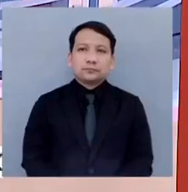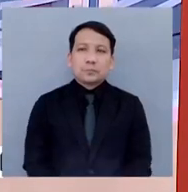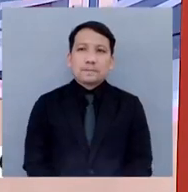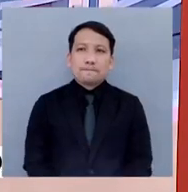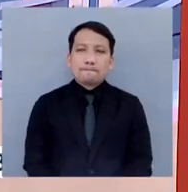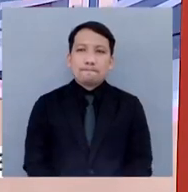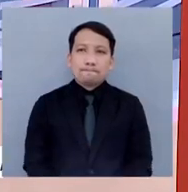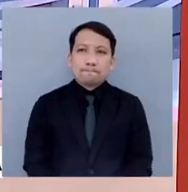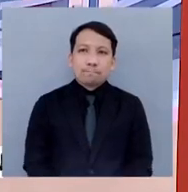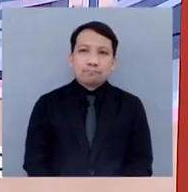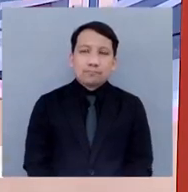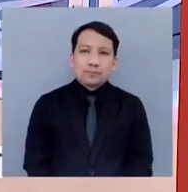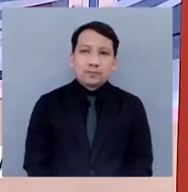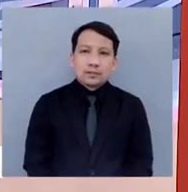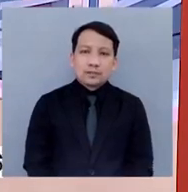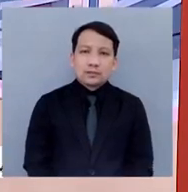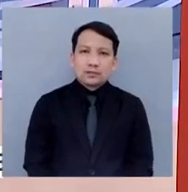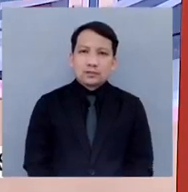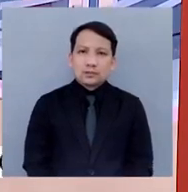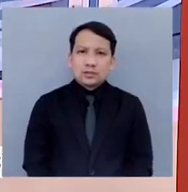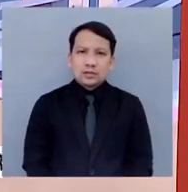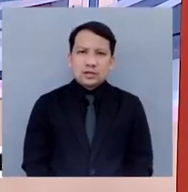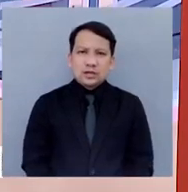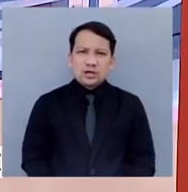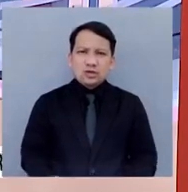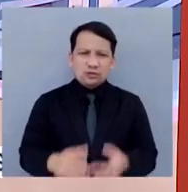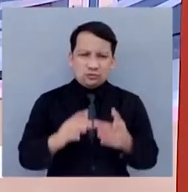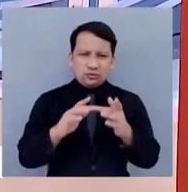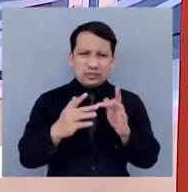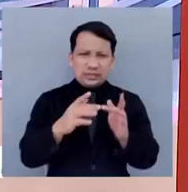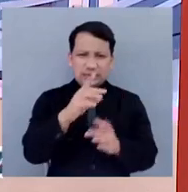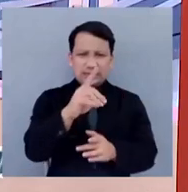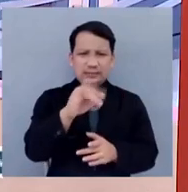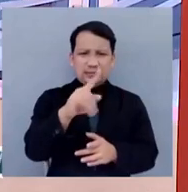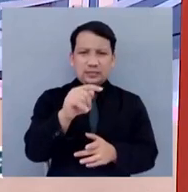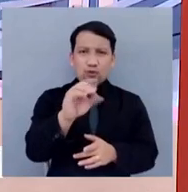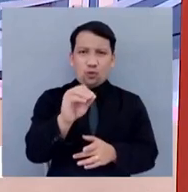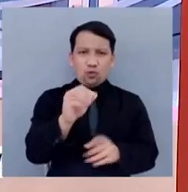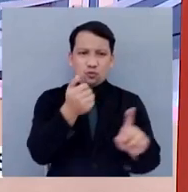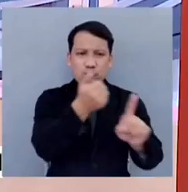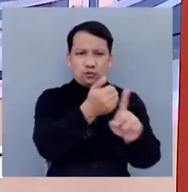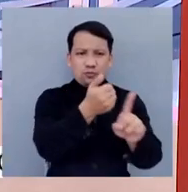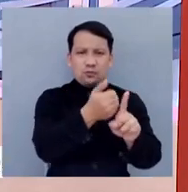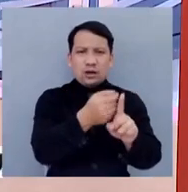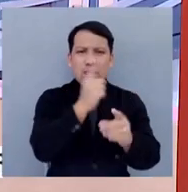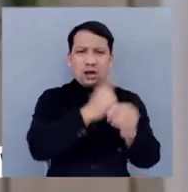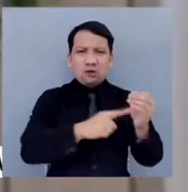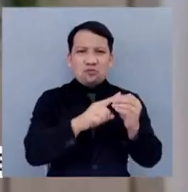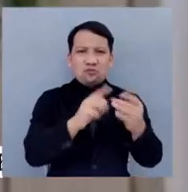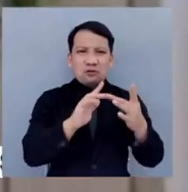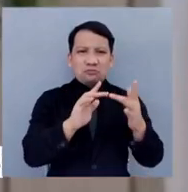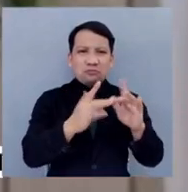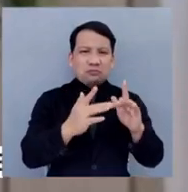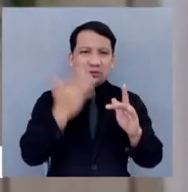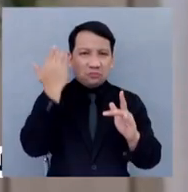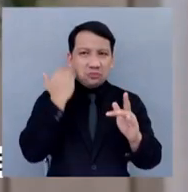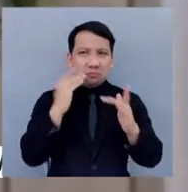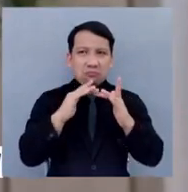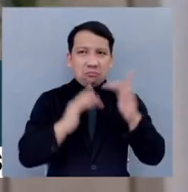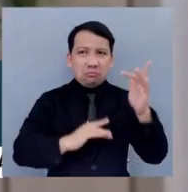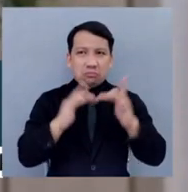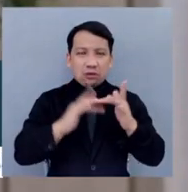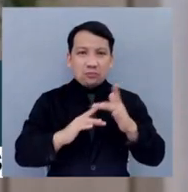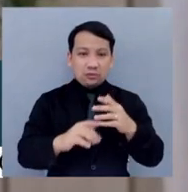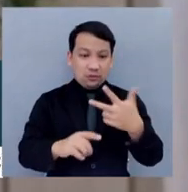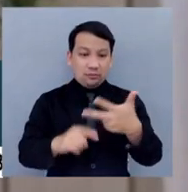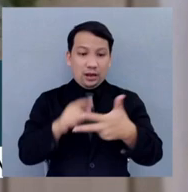Dito Telecommunications accuses its rival telcos Globe and Smart of creating a ruse to prevent interconnection. The third major